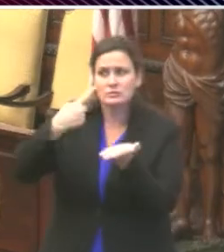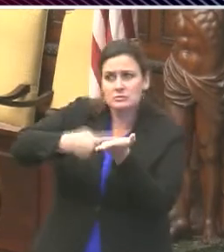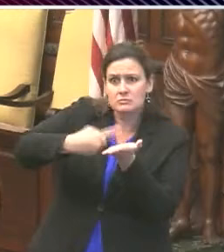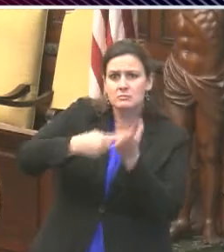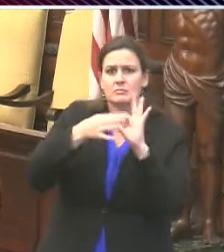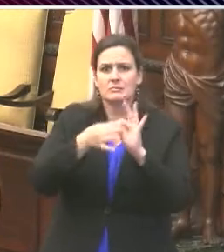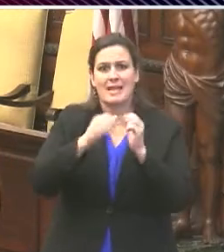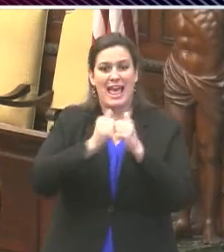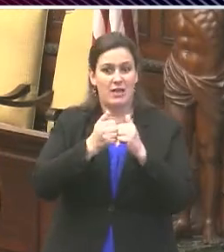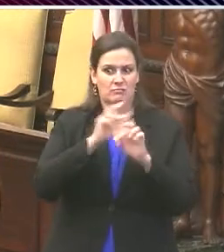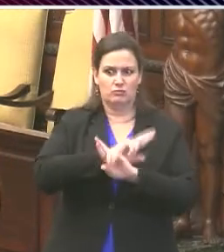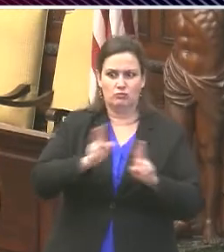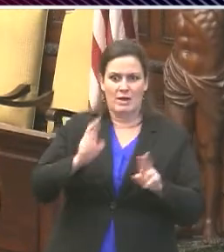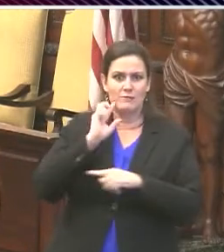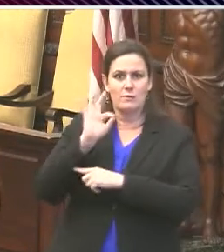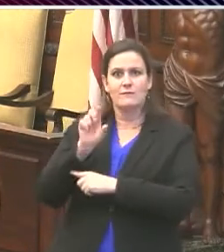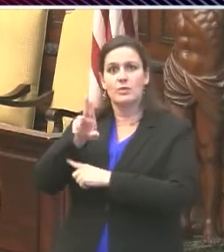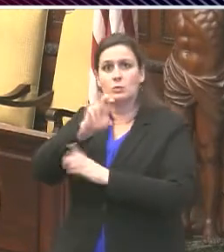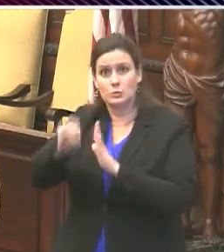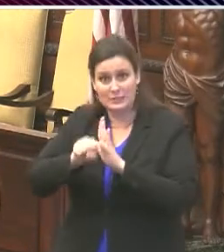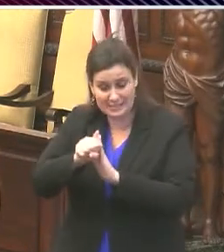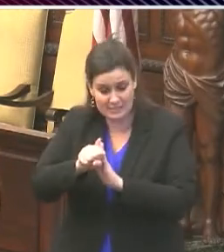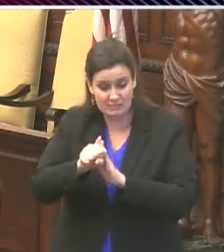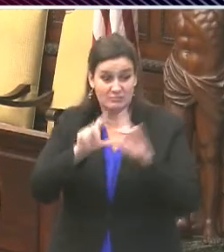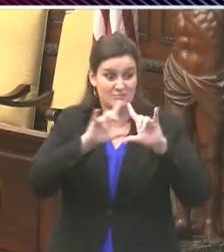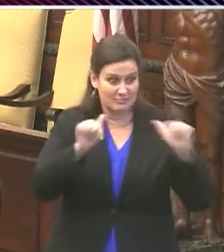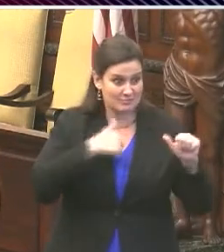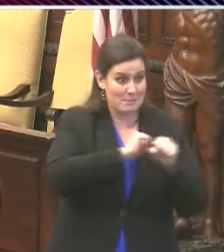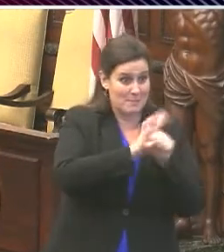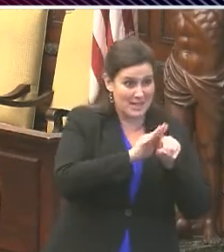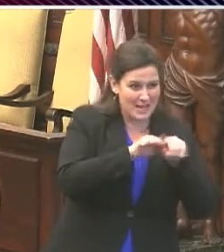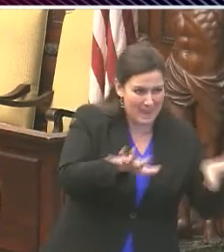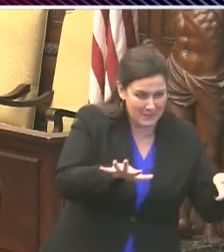preparing for flu season during a pandemic?